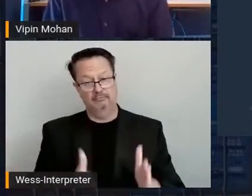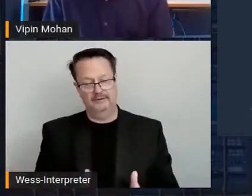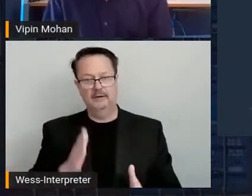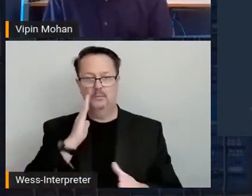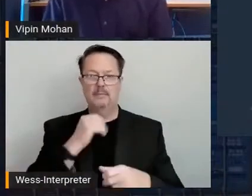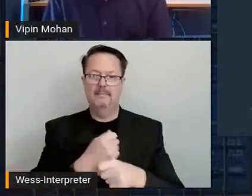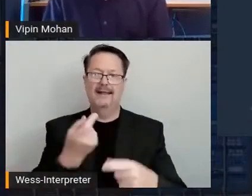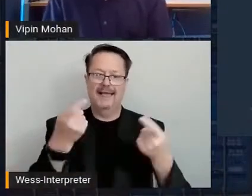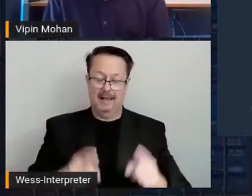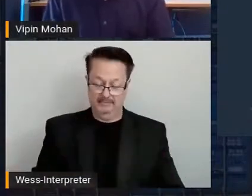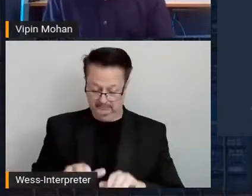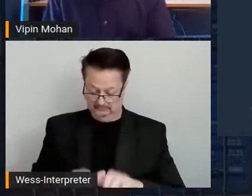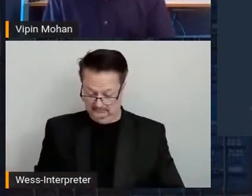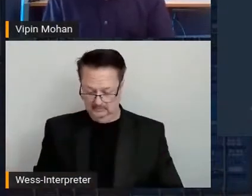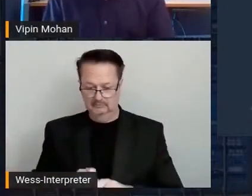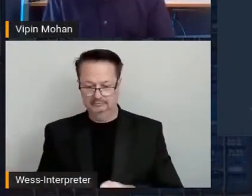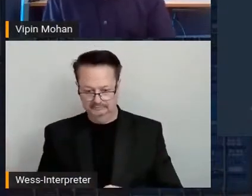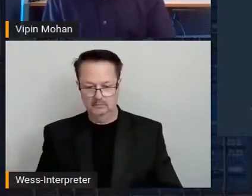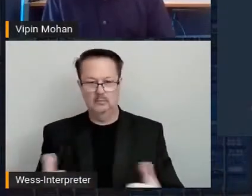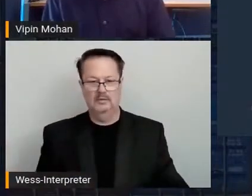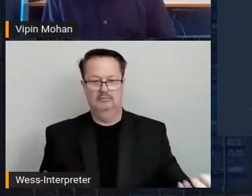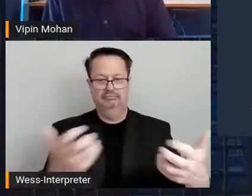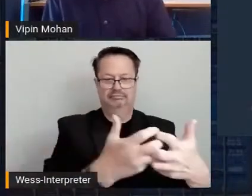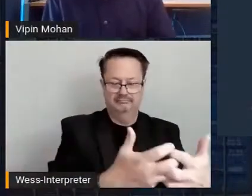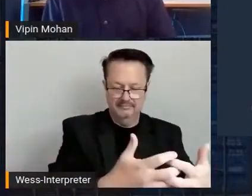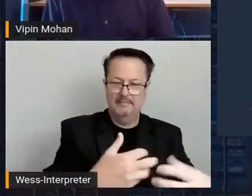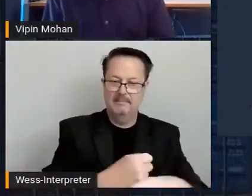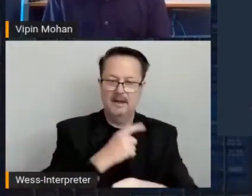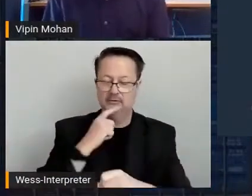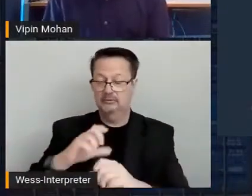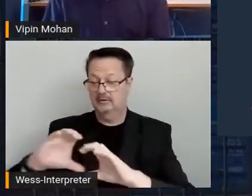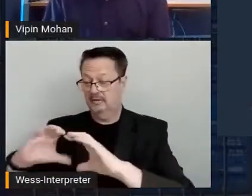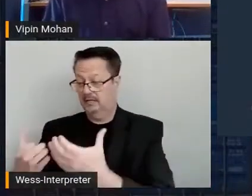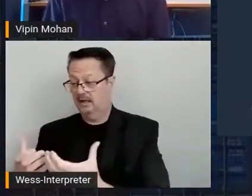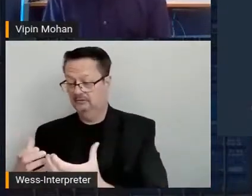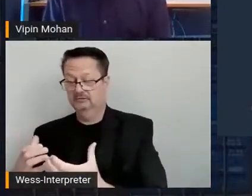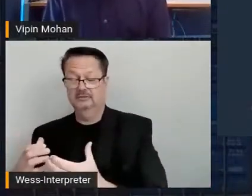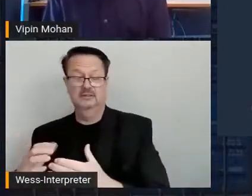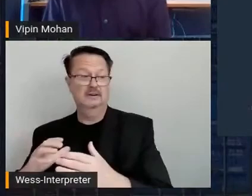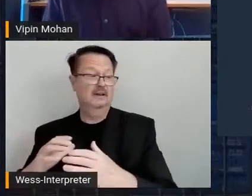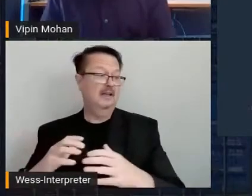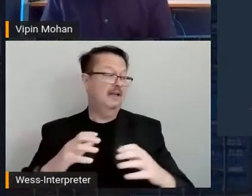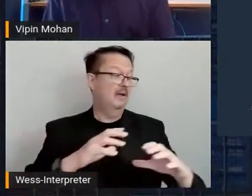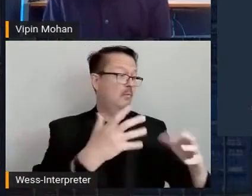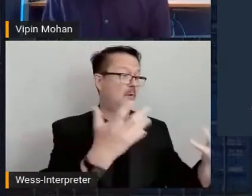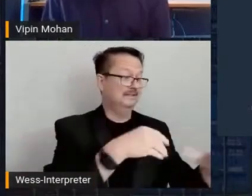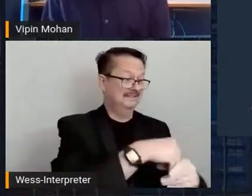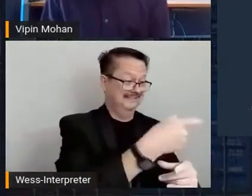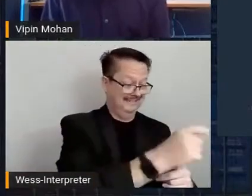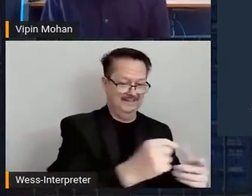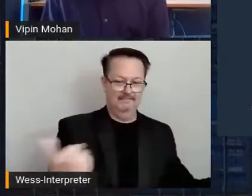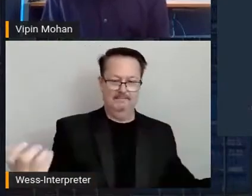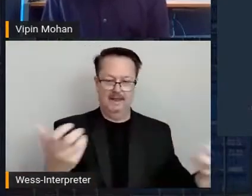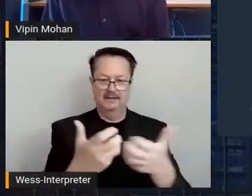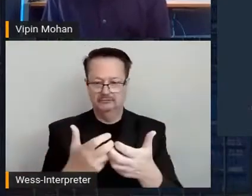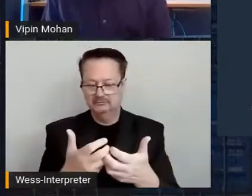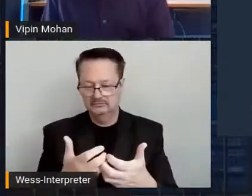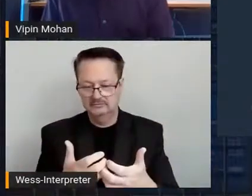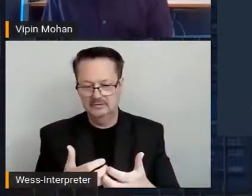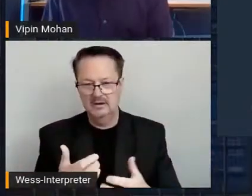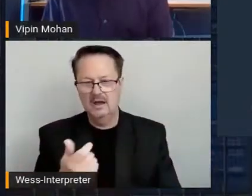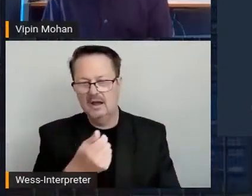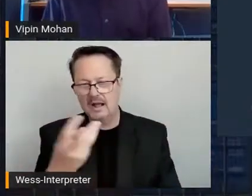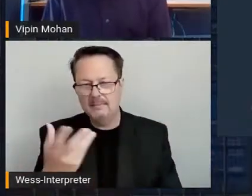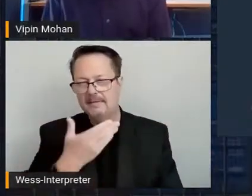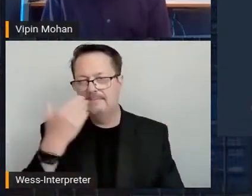your cluster. And it ensures that your cluster config always matches whatever is there in Git. And the couple advantages and